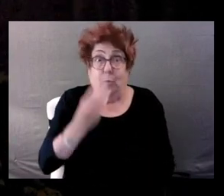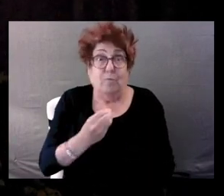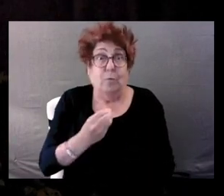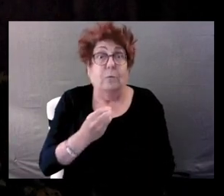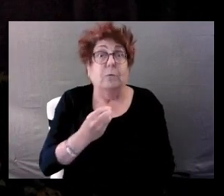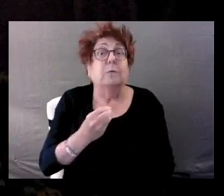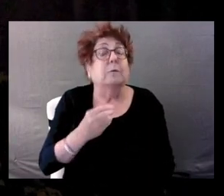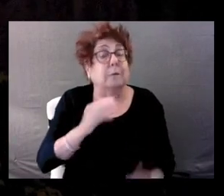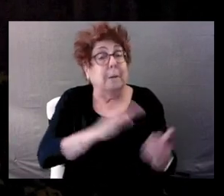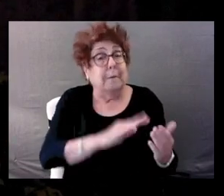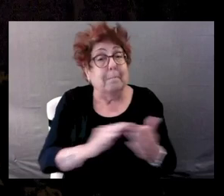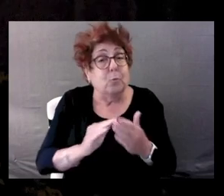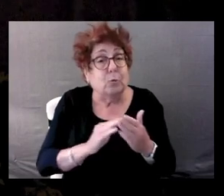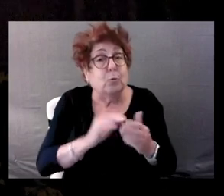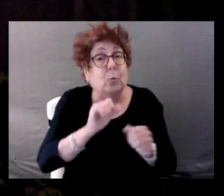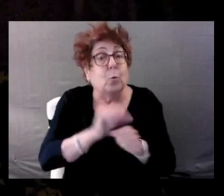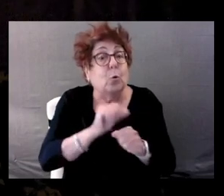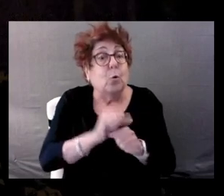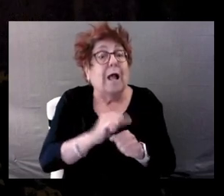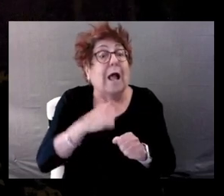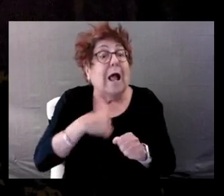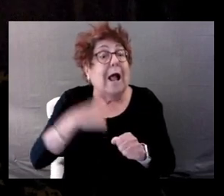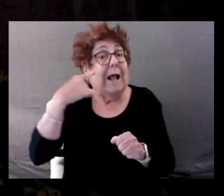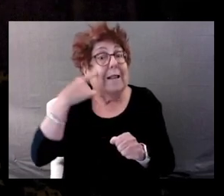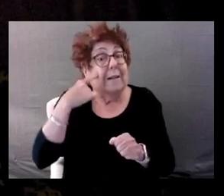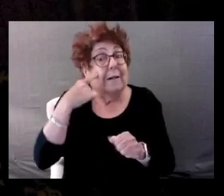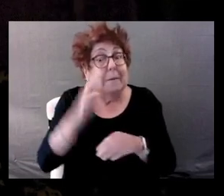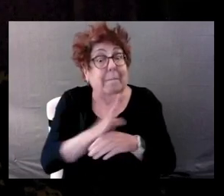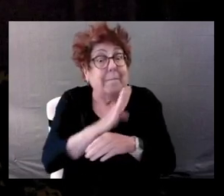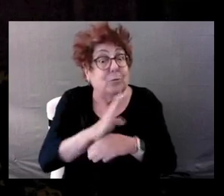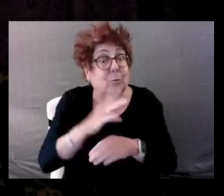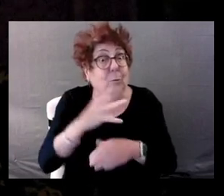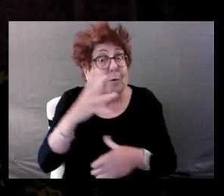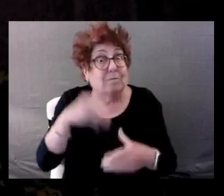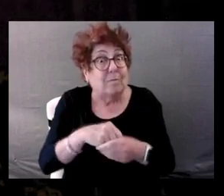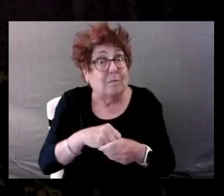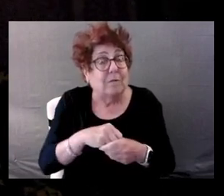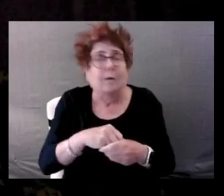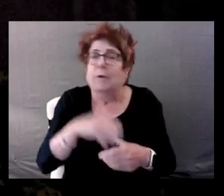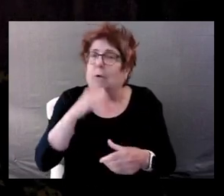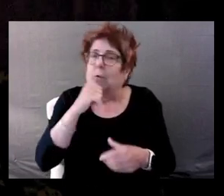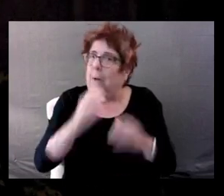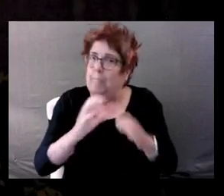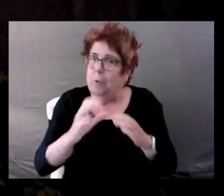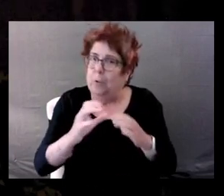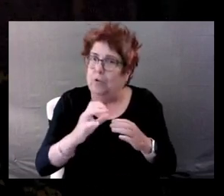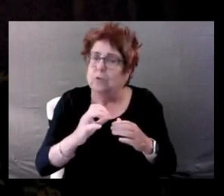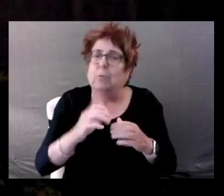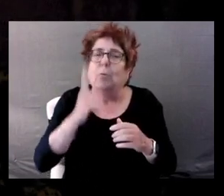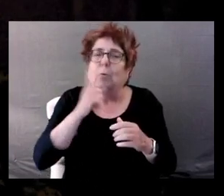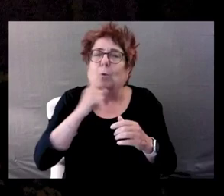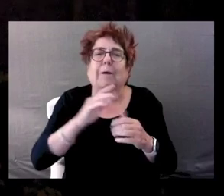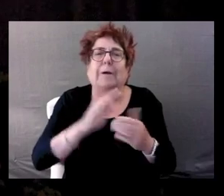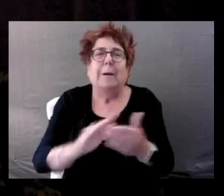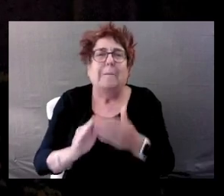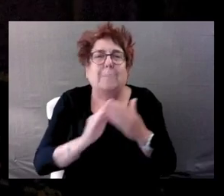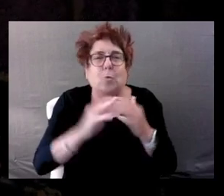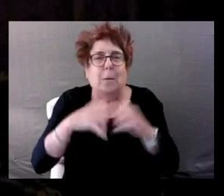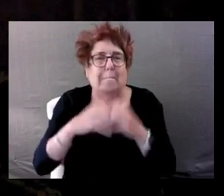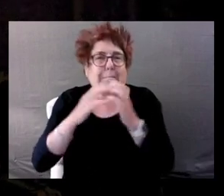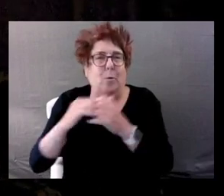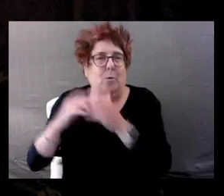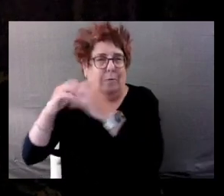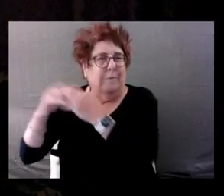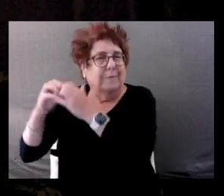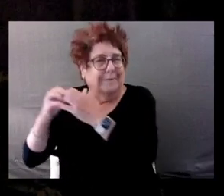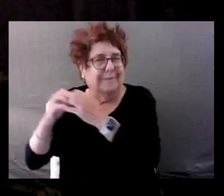that we are in is not actually communications, it's community building. Every one of you is responsible for building a community.